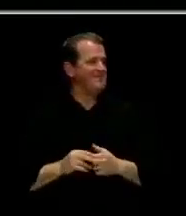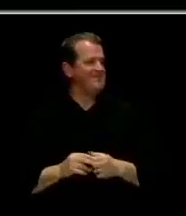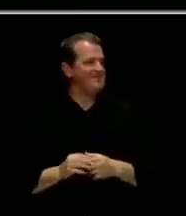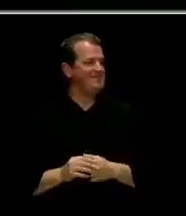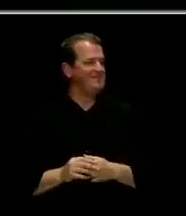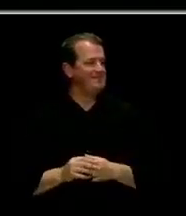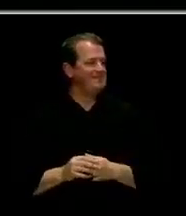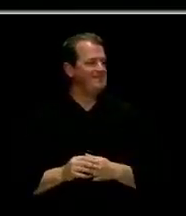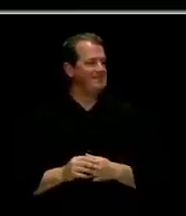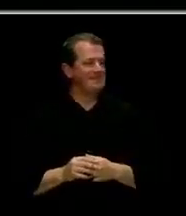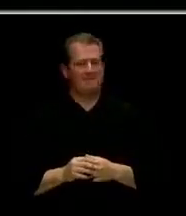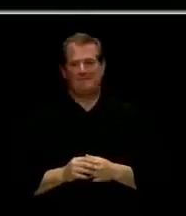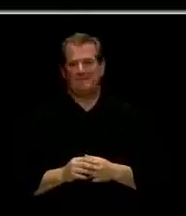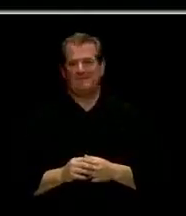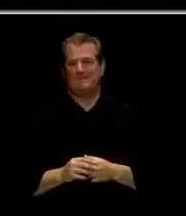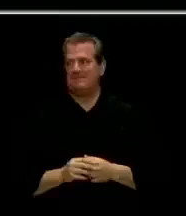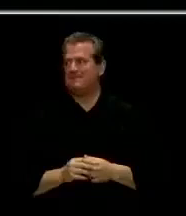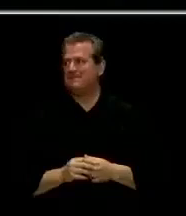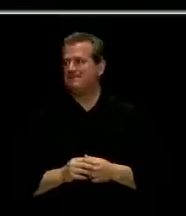Okay.